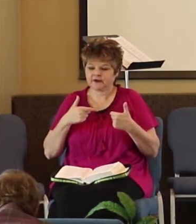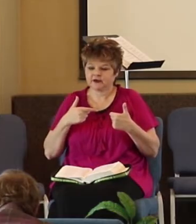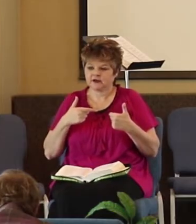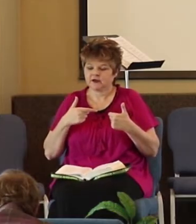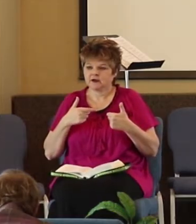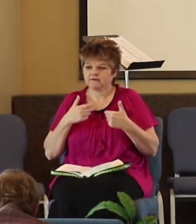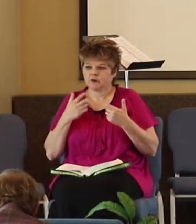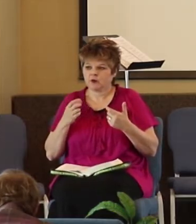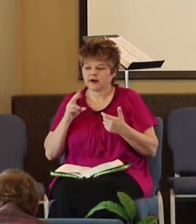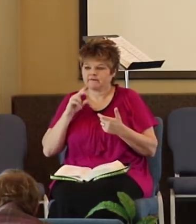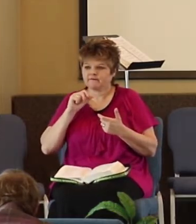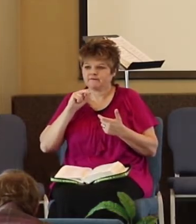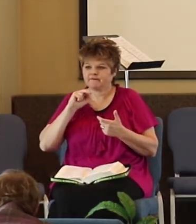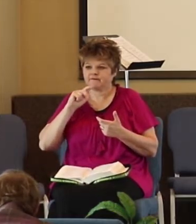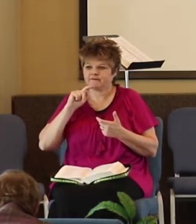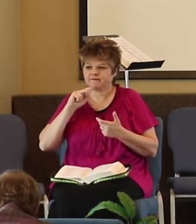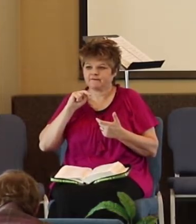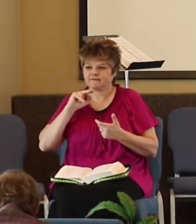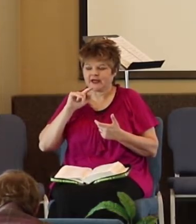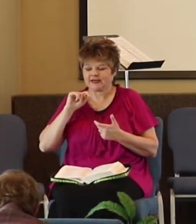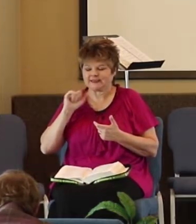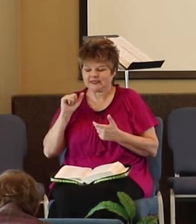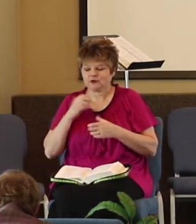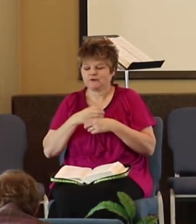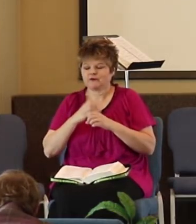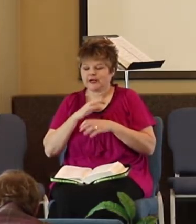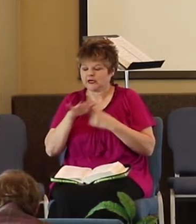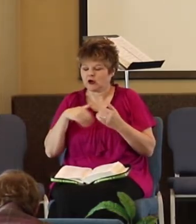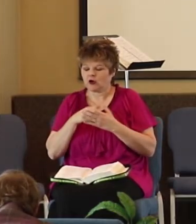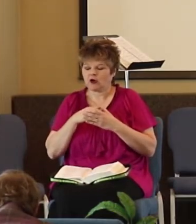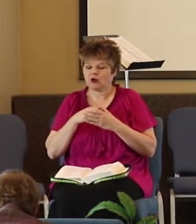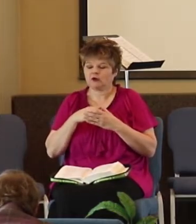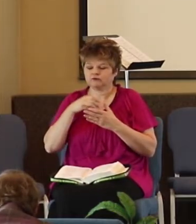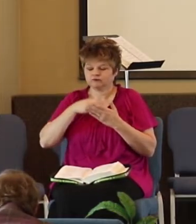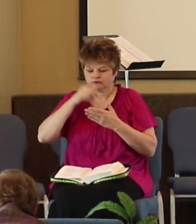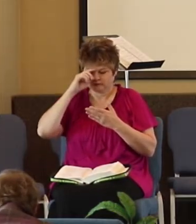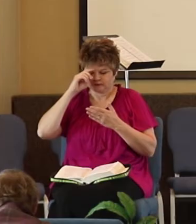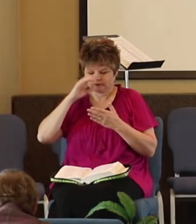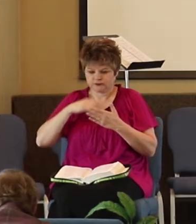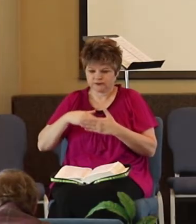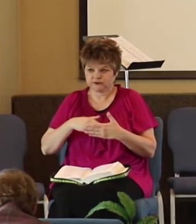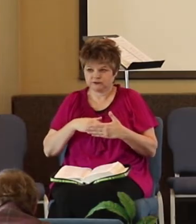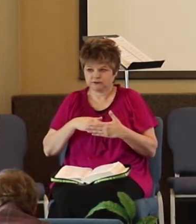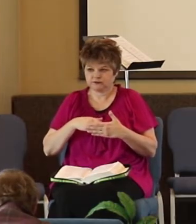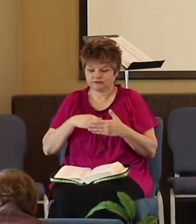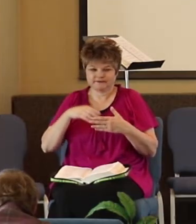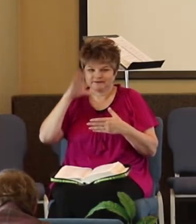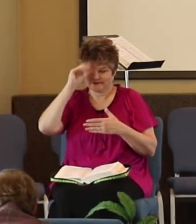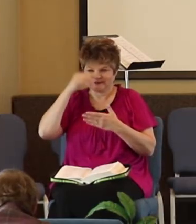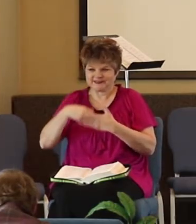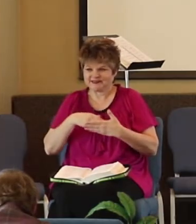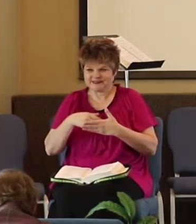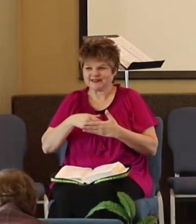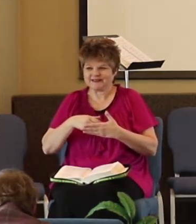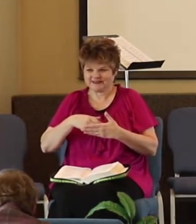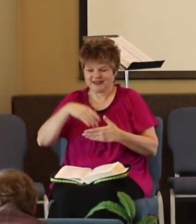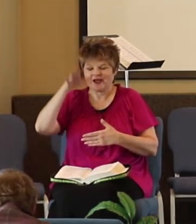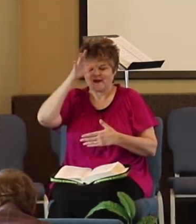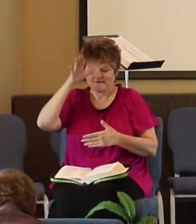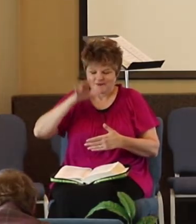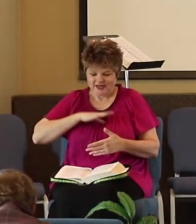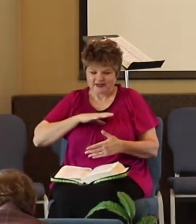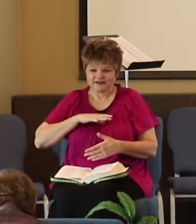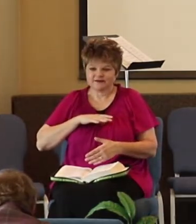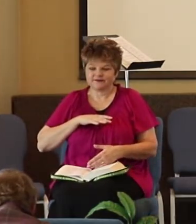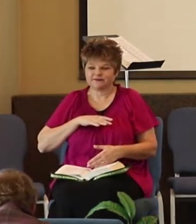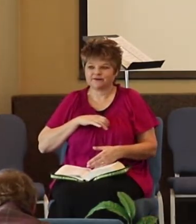what vanity you have created all the sons of men. There was a sense of despair. And if you've been on